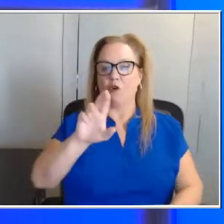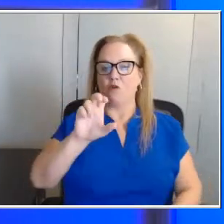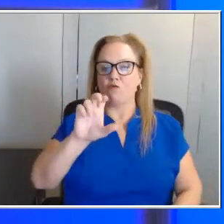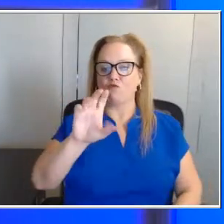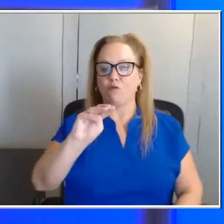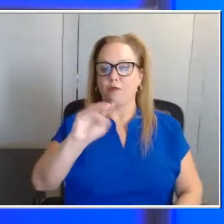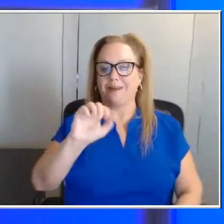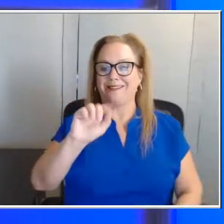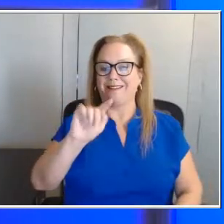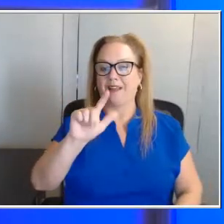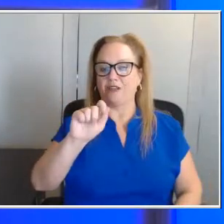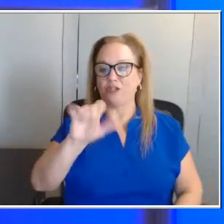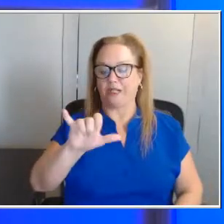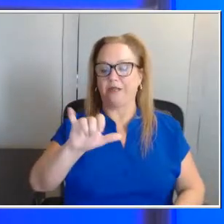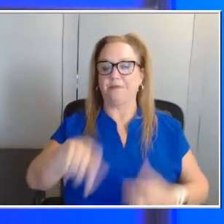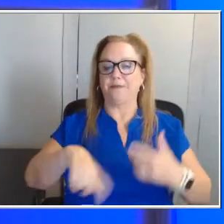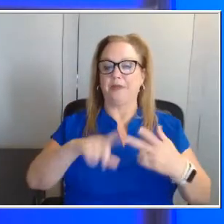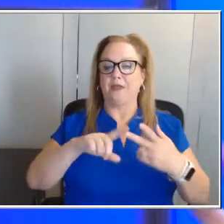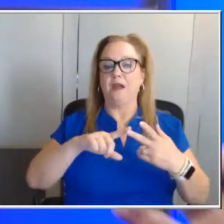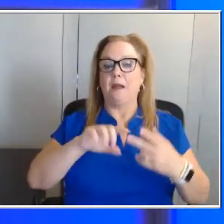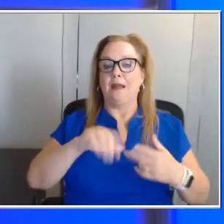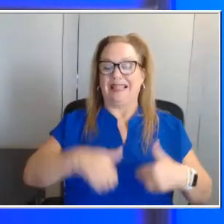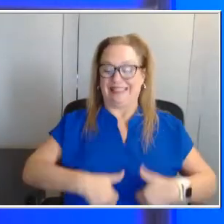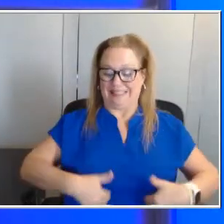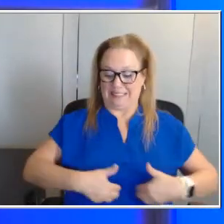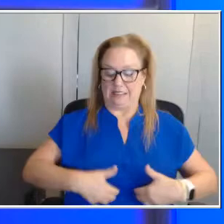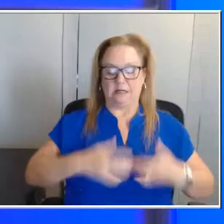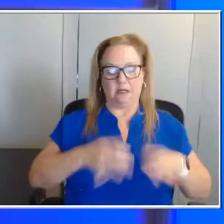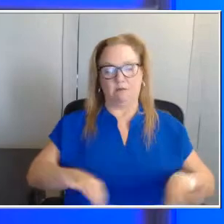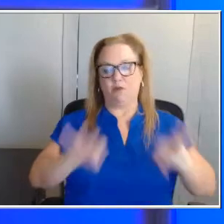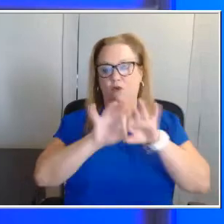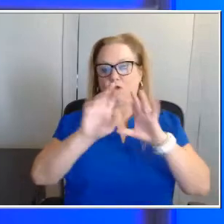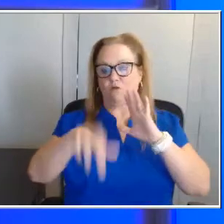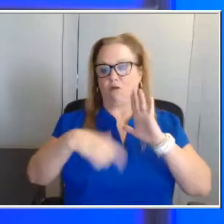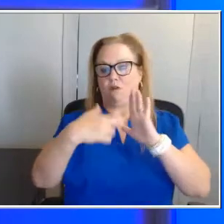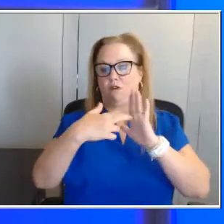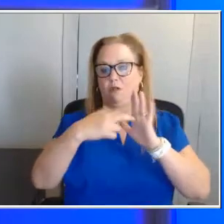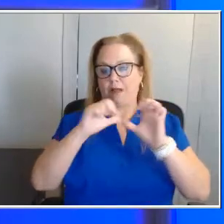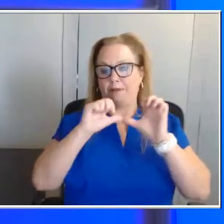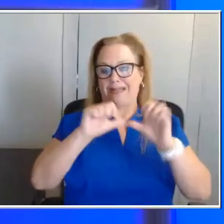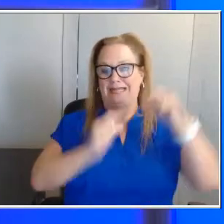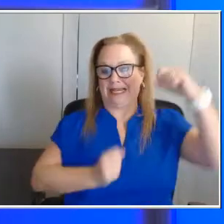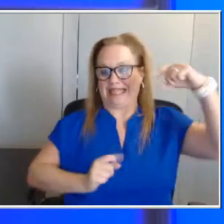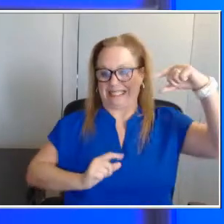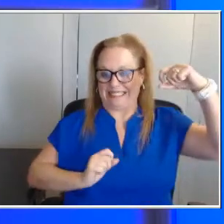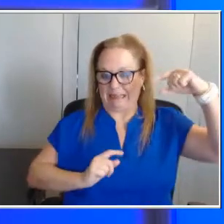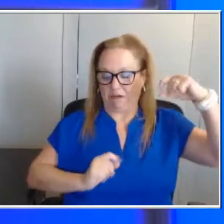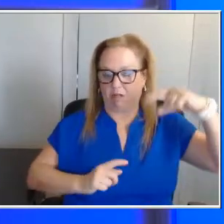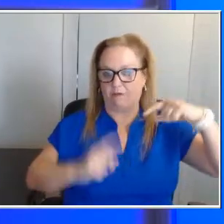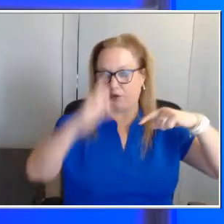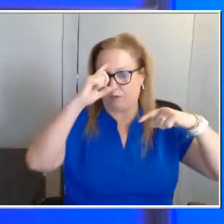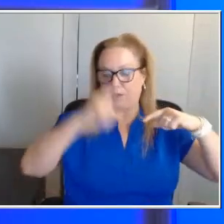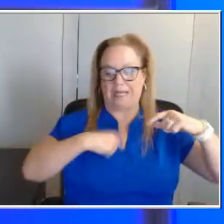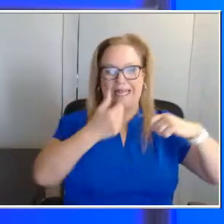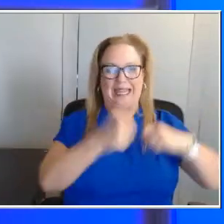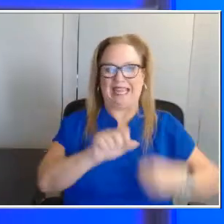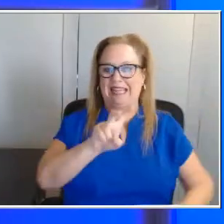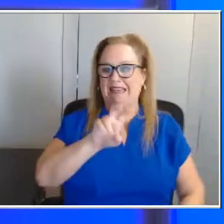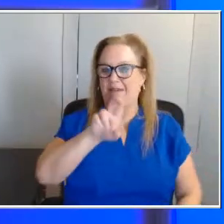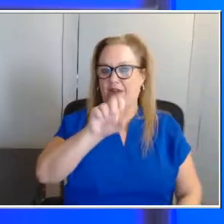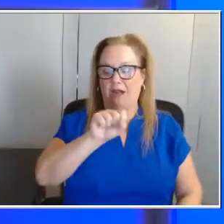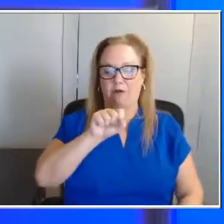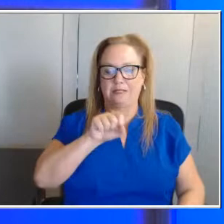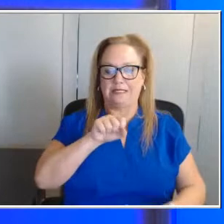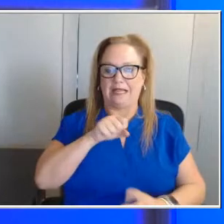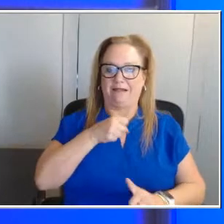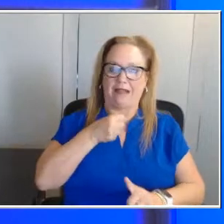that the microbiome plays a huge role in maintaining that signaling pathway. So any virus that were to attack that